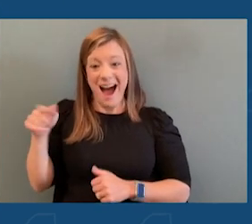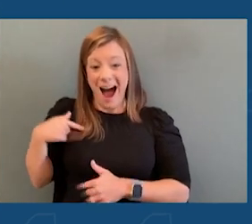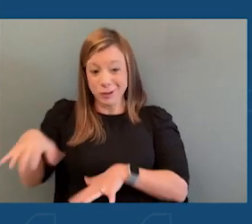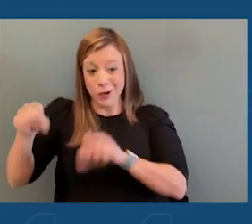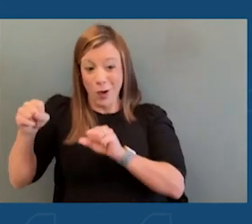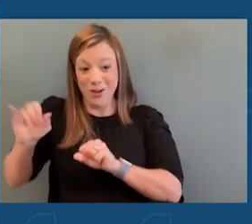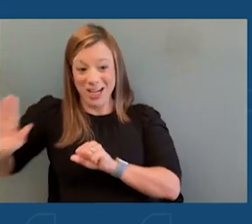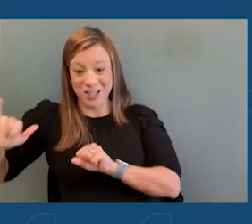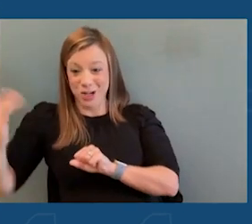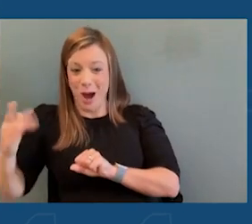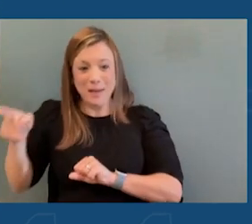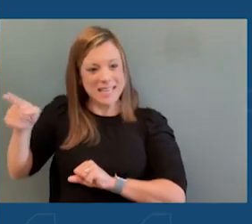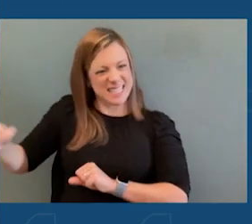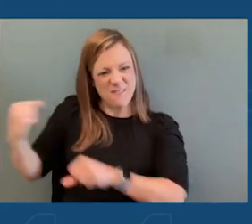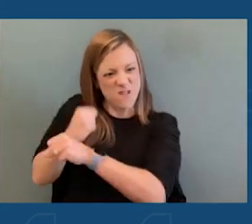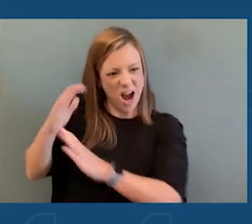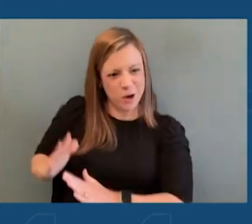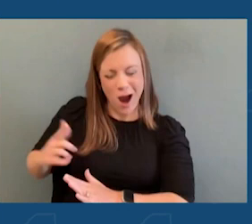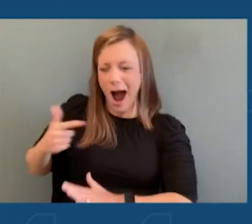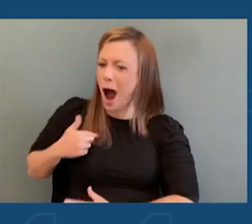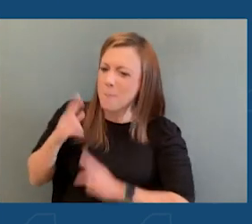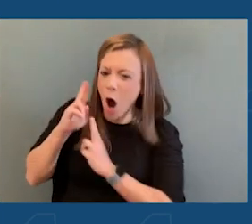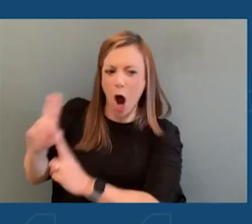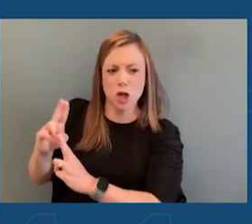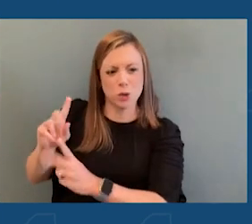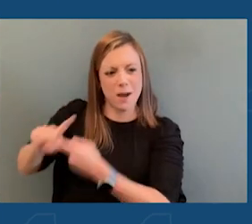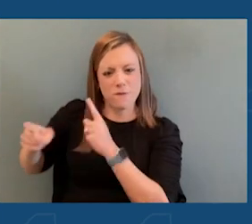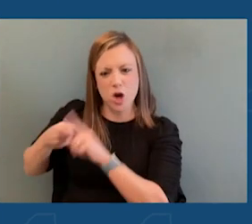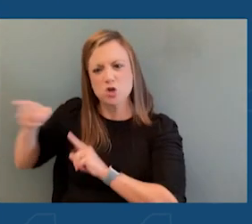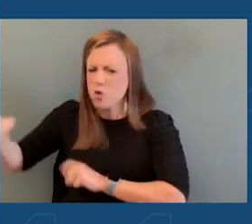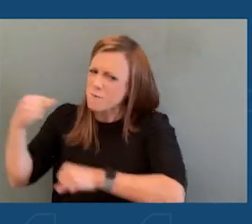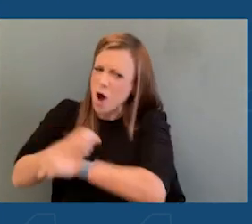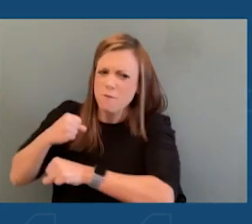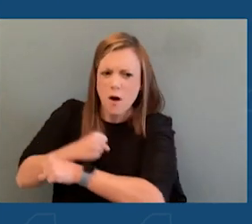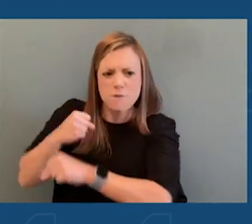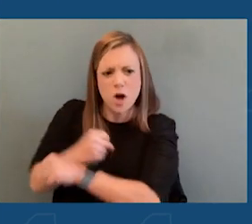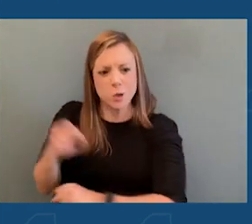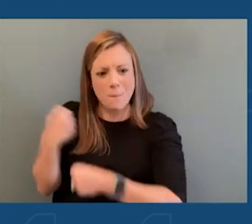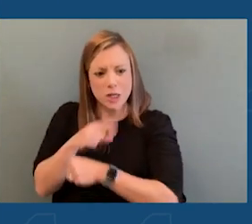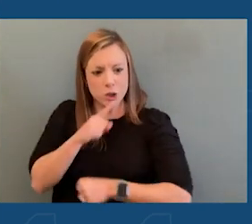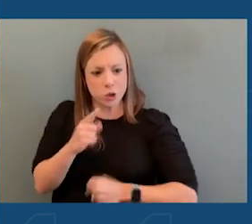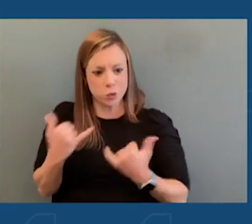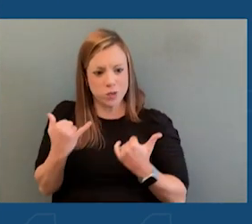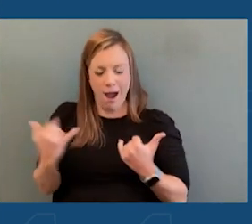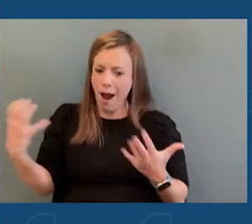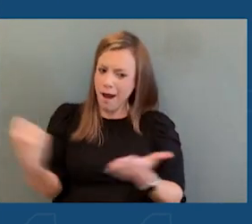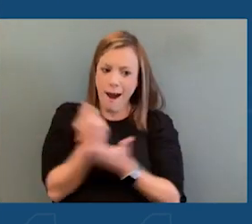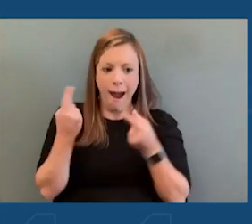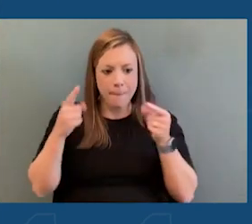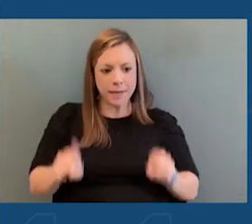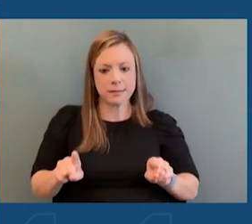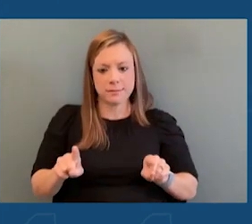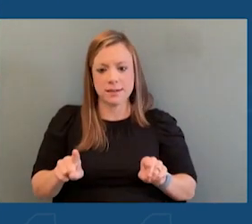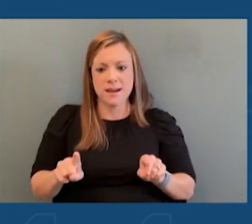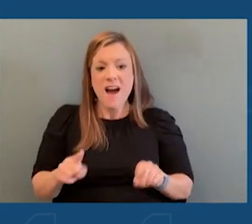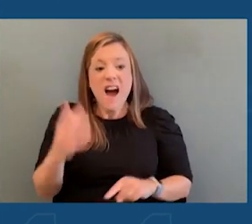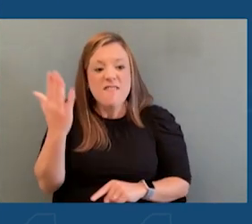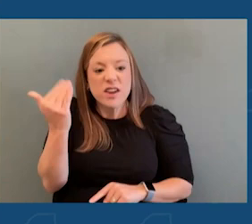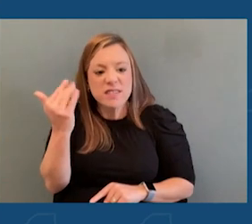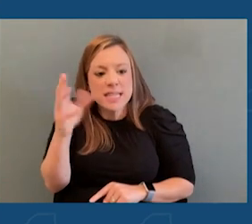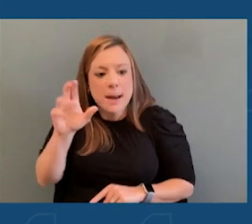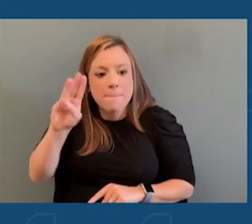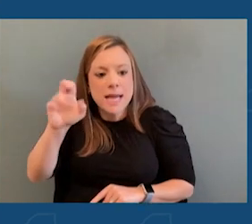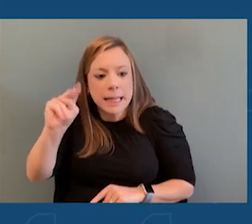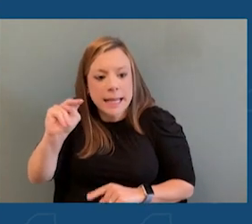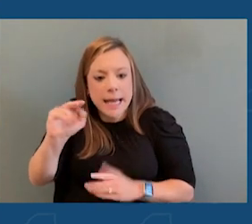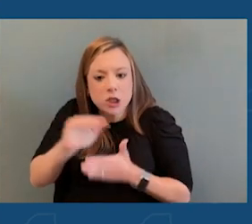be your friend. All credit to you for fighting to make sure that today could happen. $15 million investment from